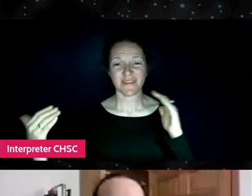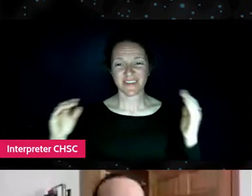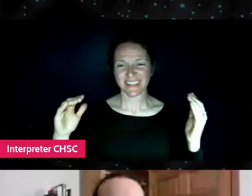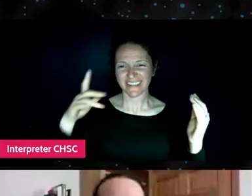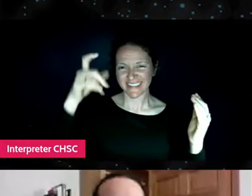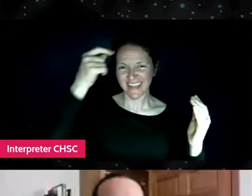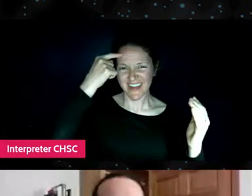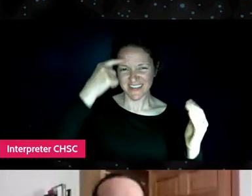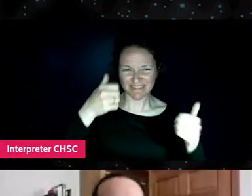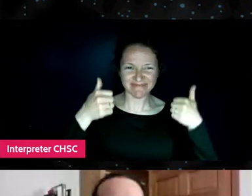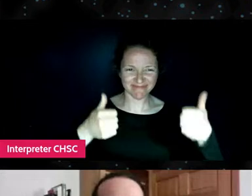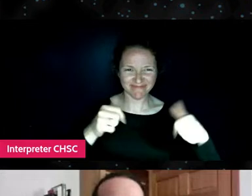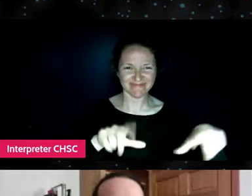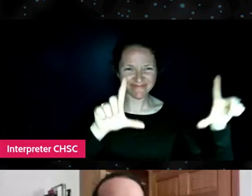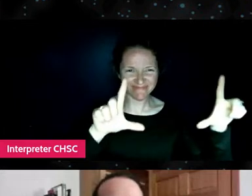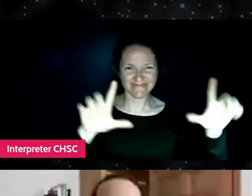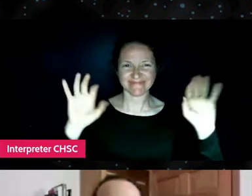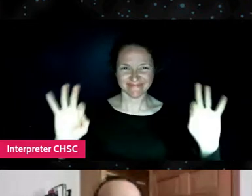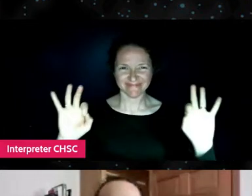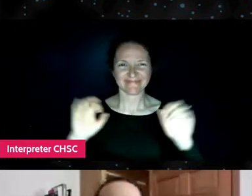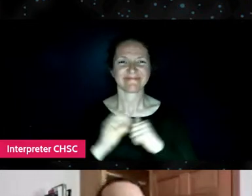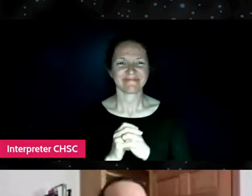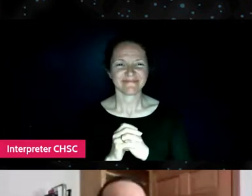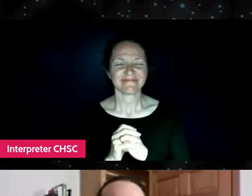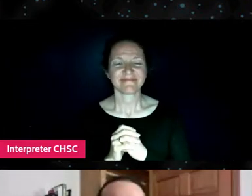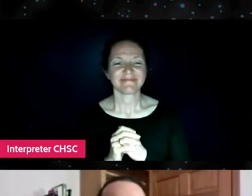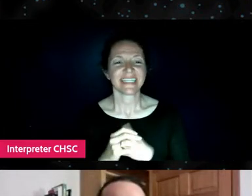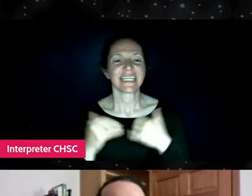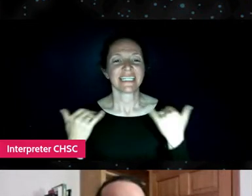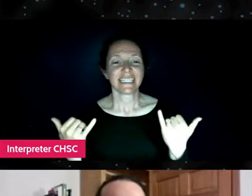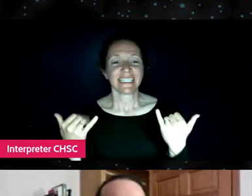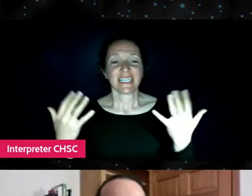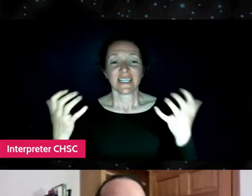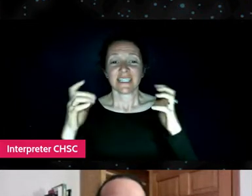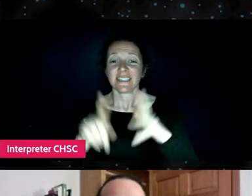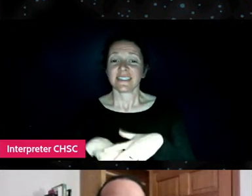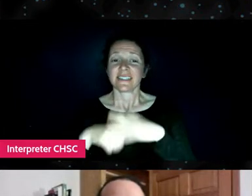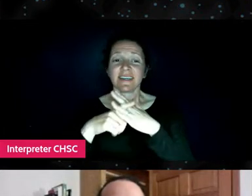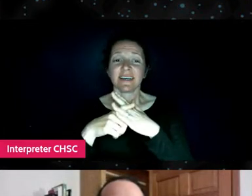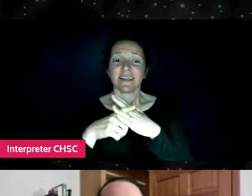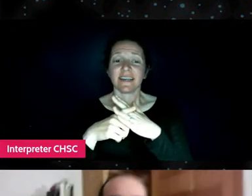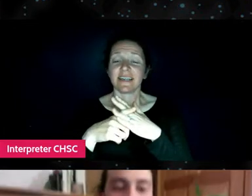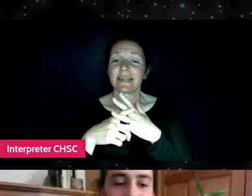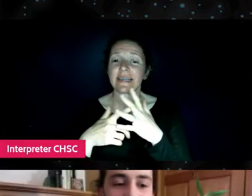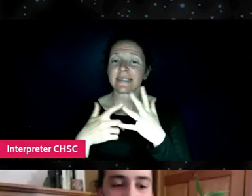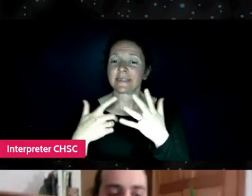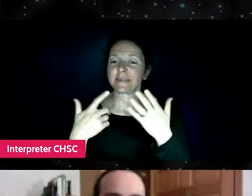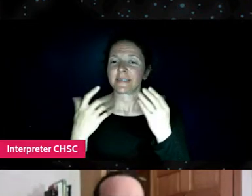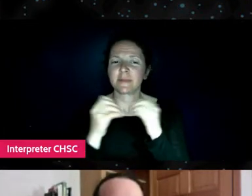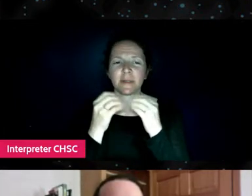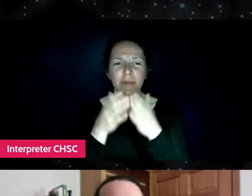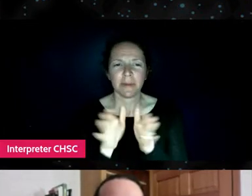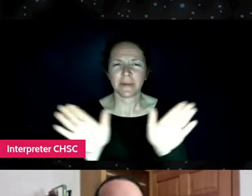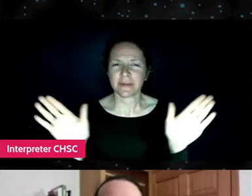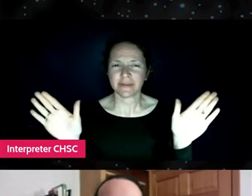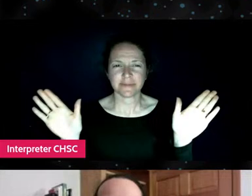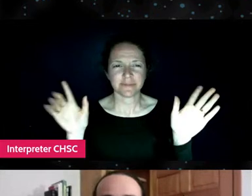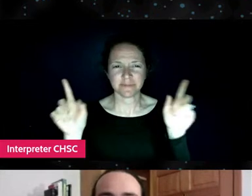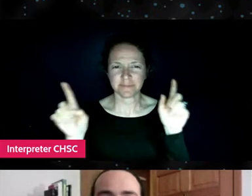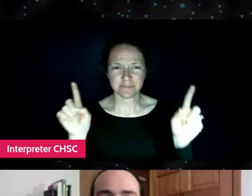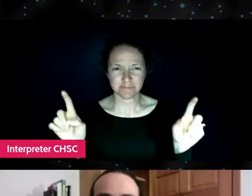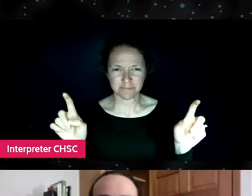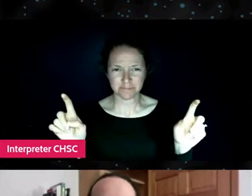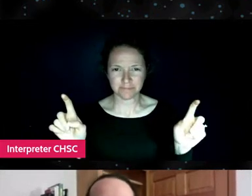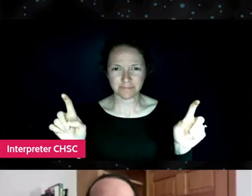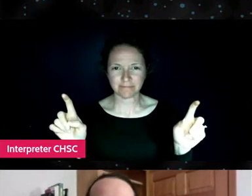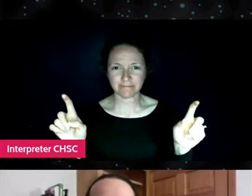we got you, Jacob. Awesome. So I wanted to start off with a sort of broader question of,